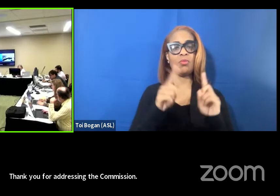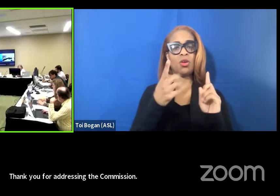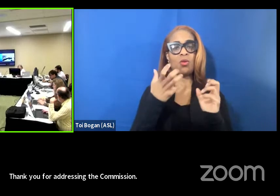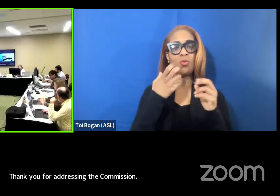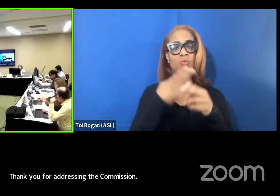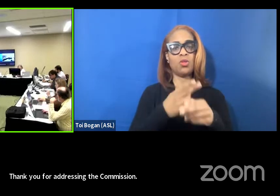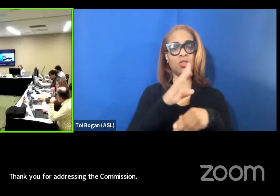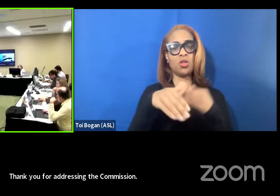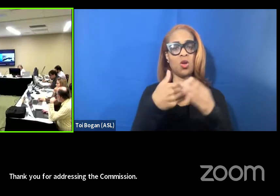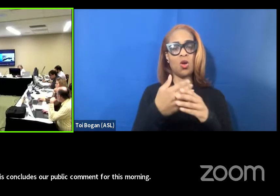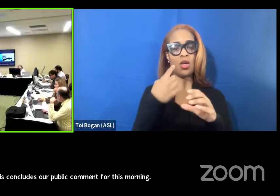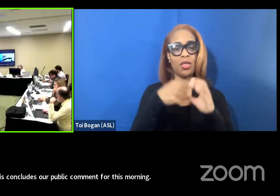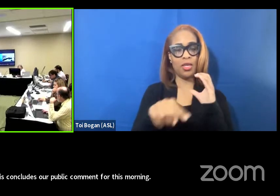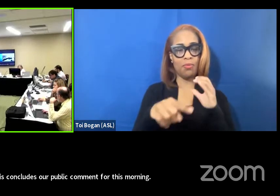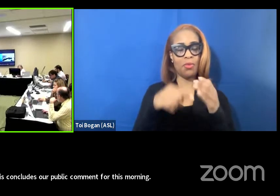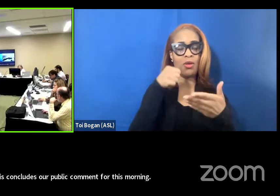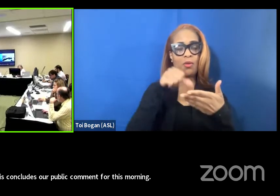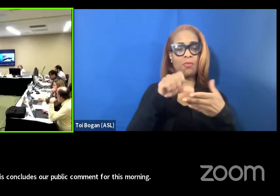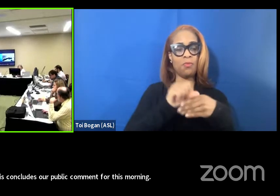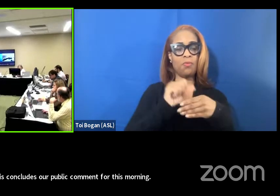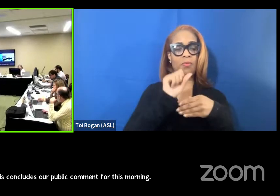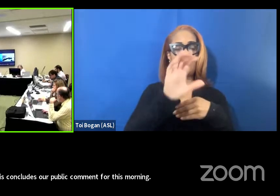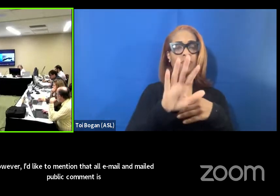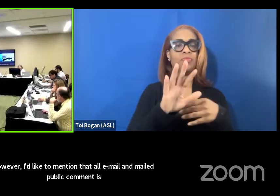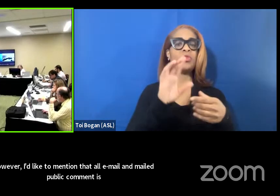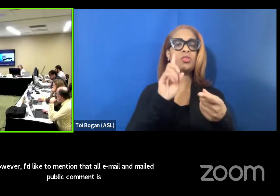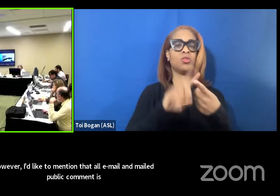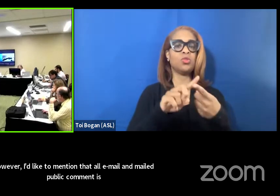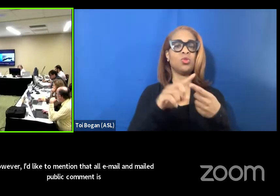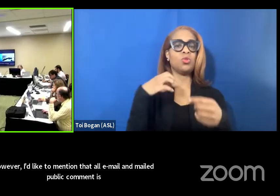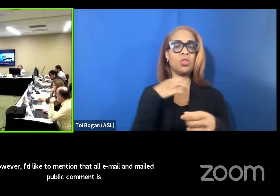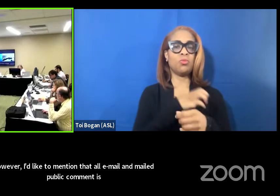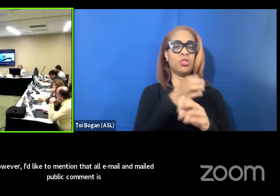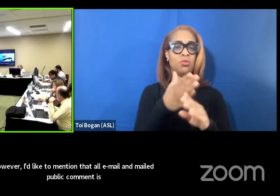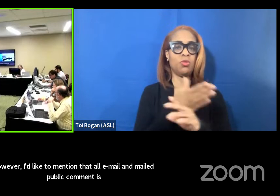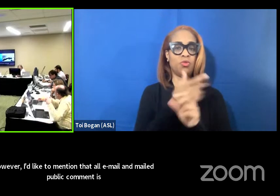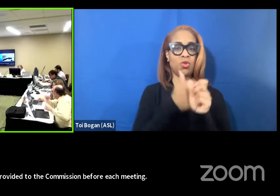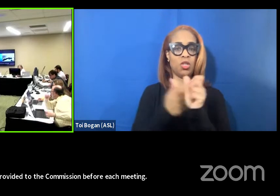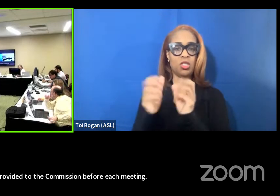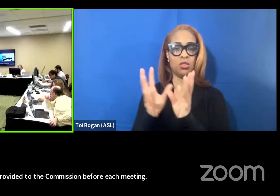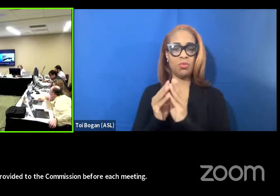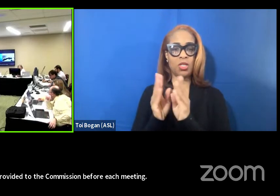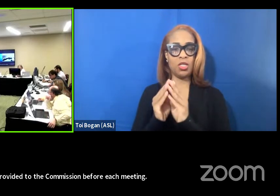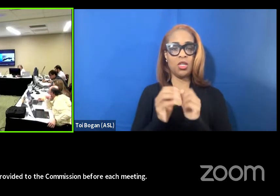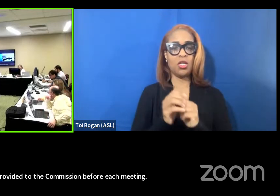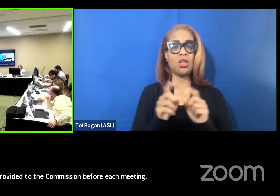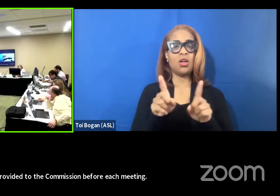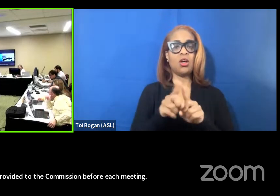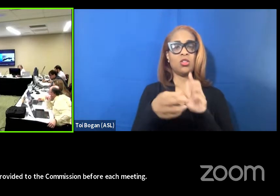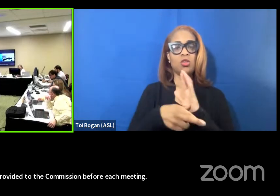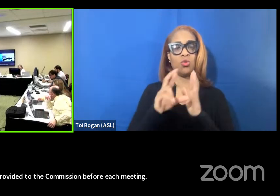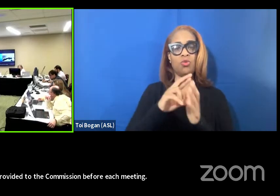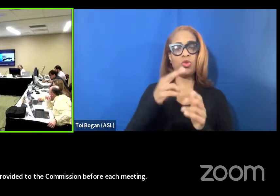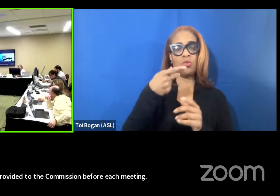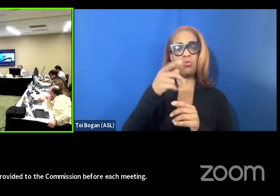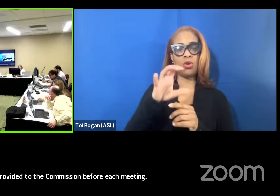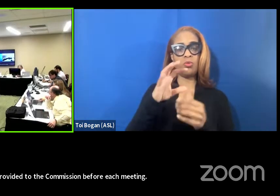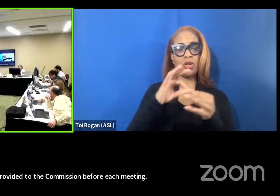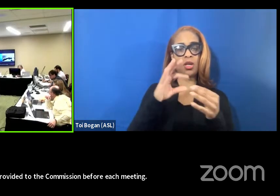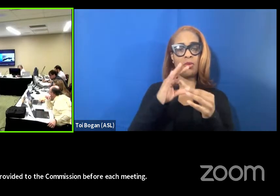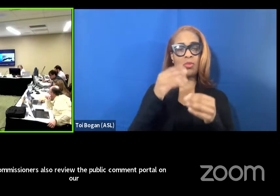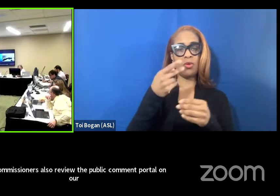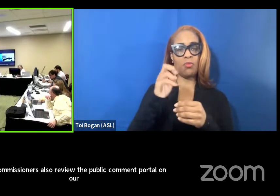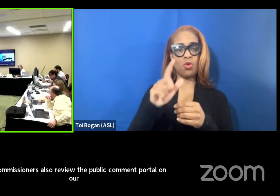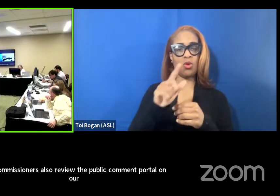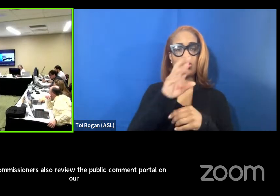all emailed and mailed public comment is provided to the commission before each meeting and commissioners also review the public comment portal at www.michigan.gov